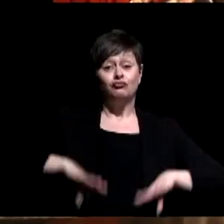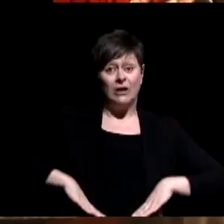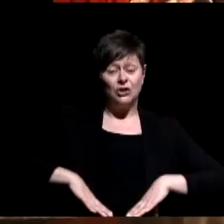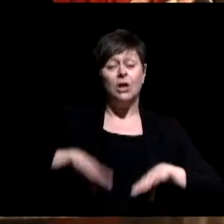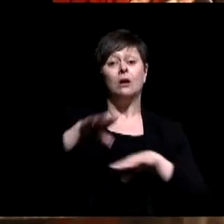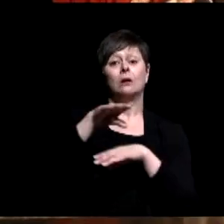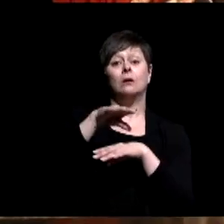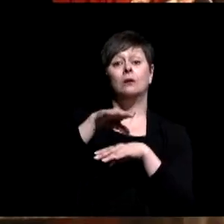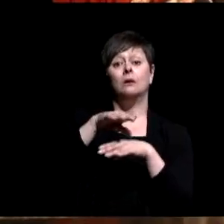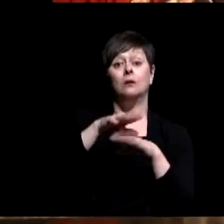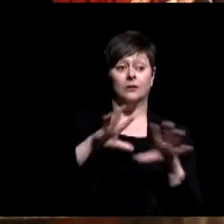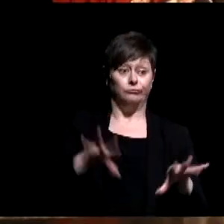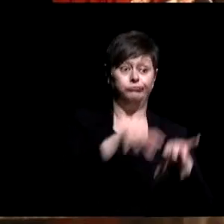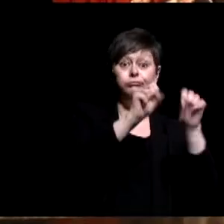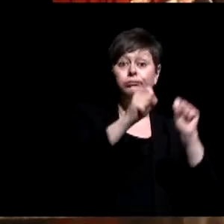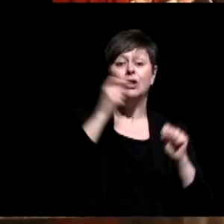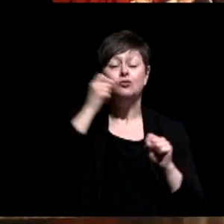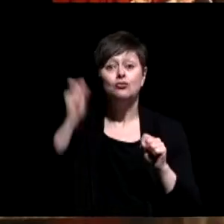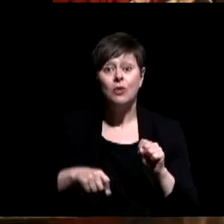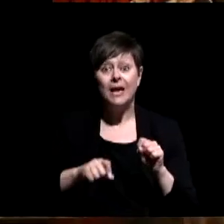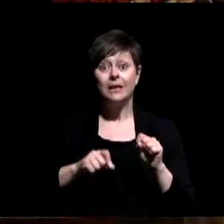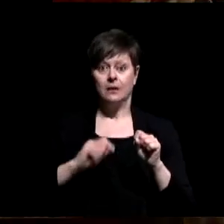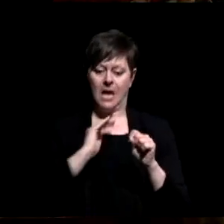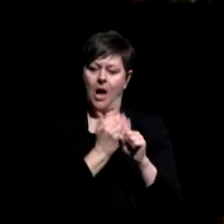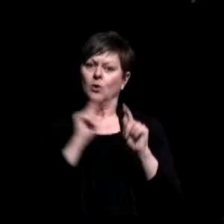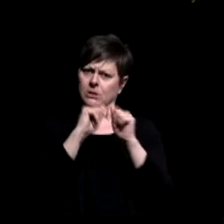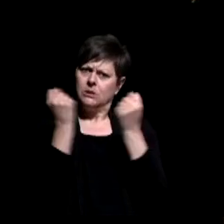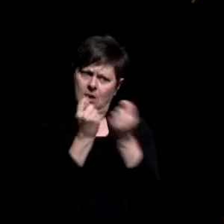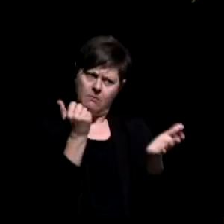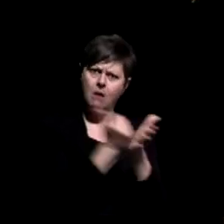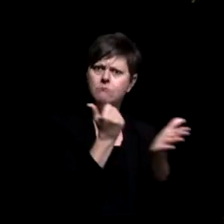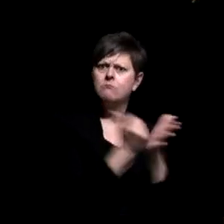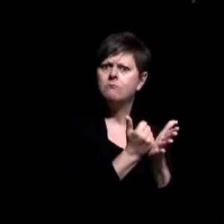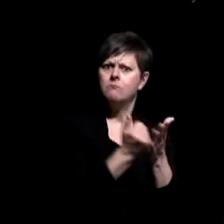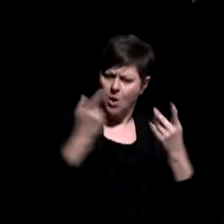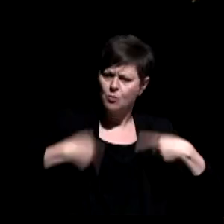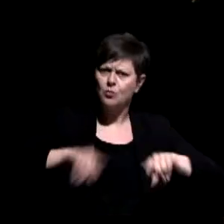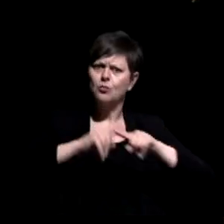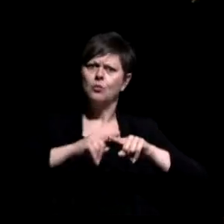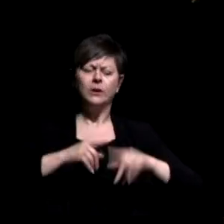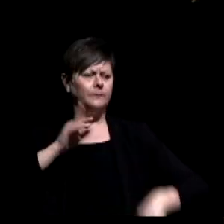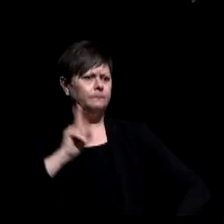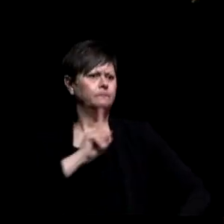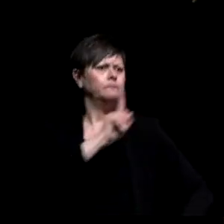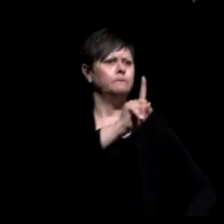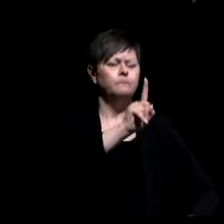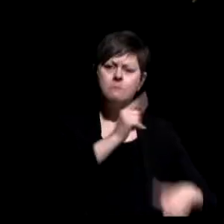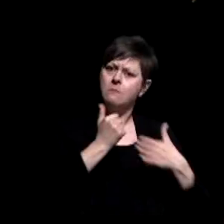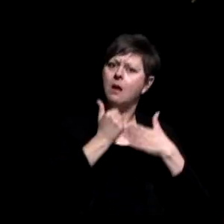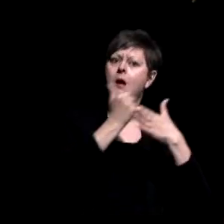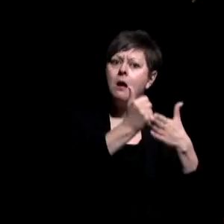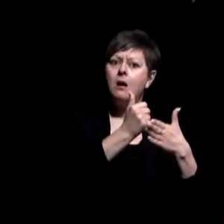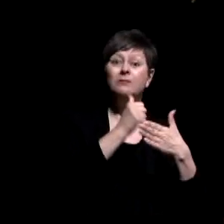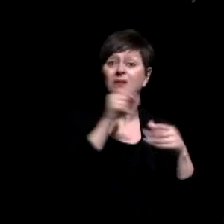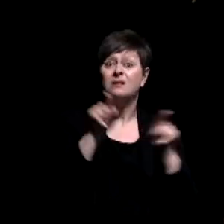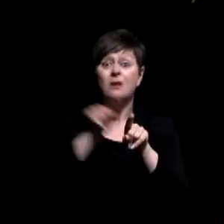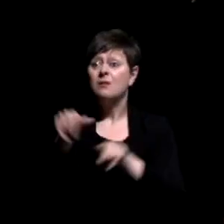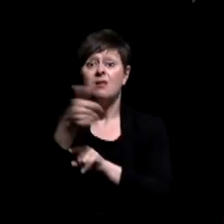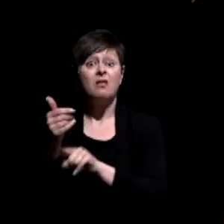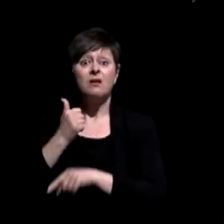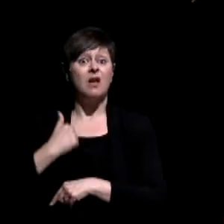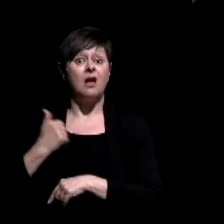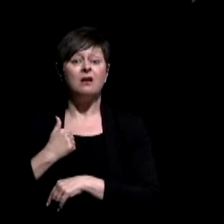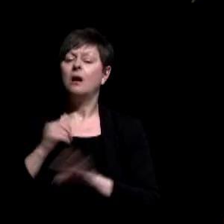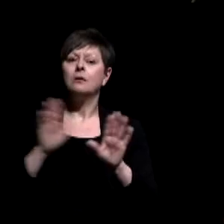team was there to help. We stepped up like no other place in Canada, sent people, these